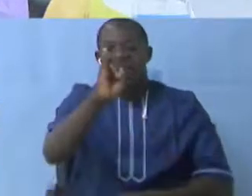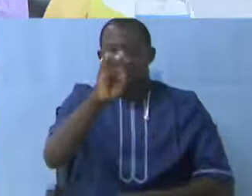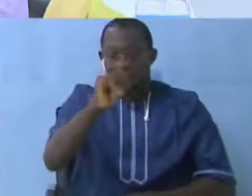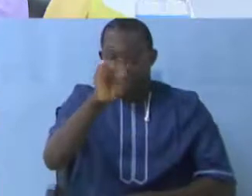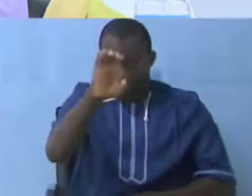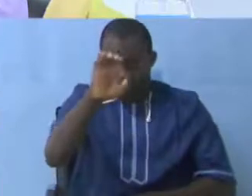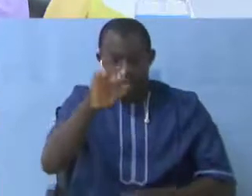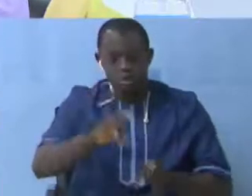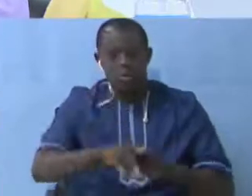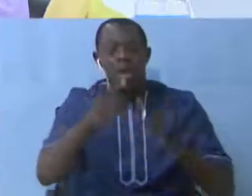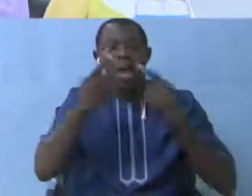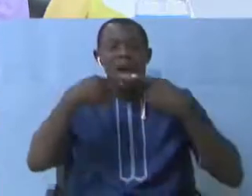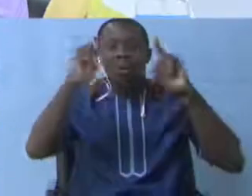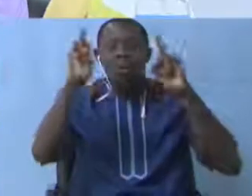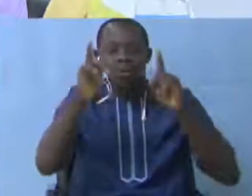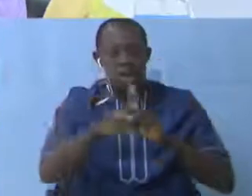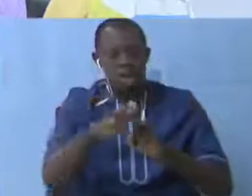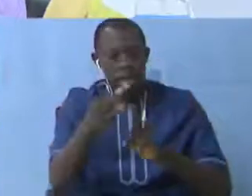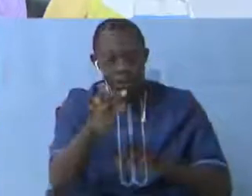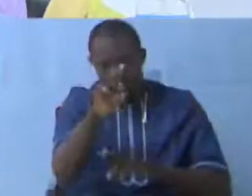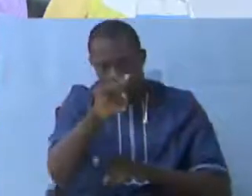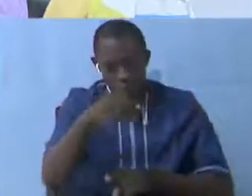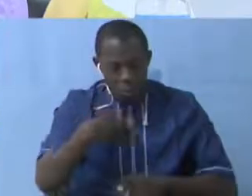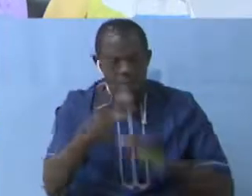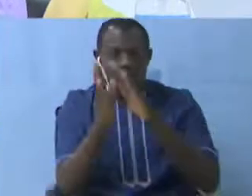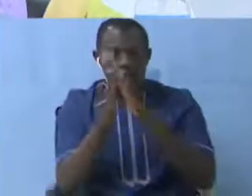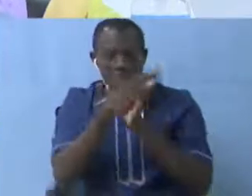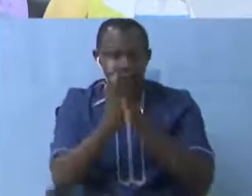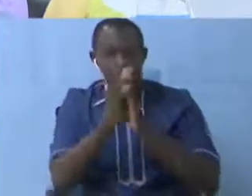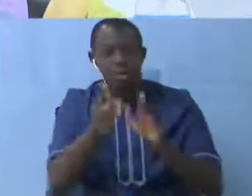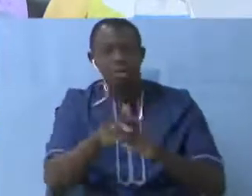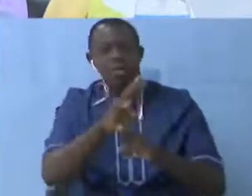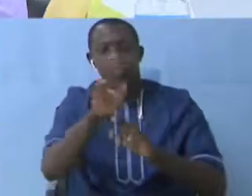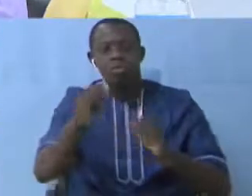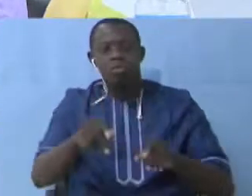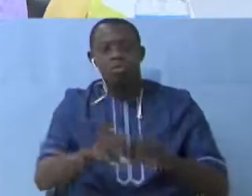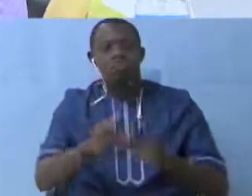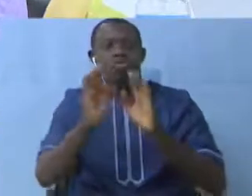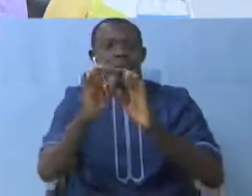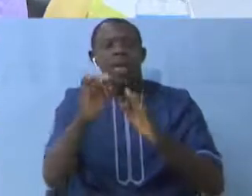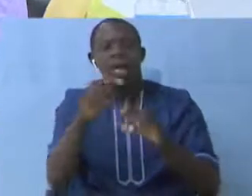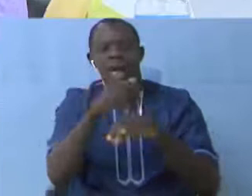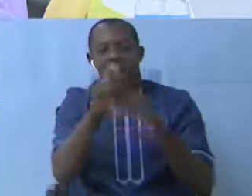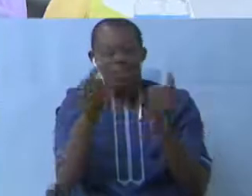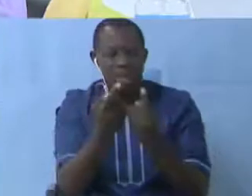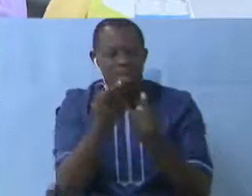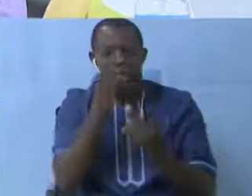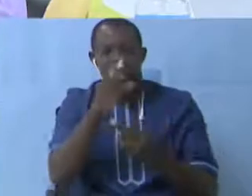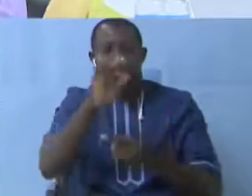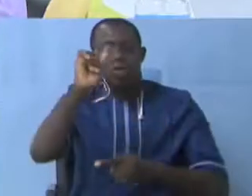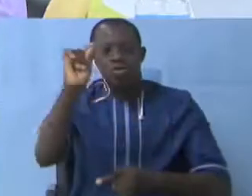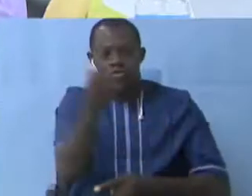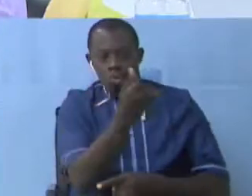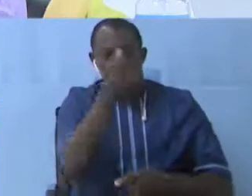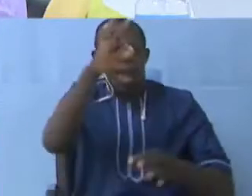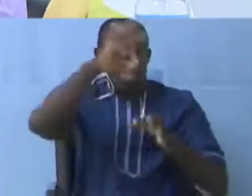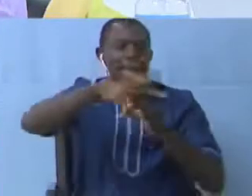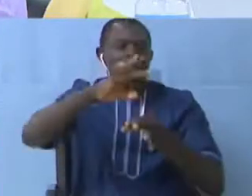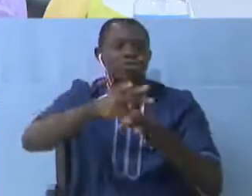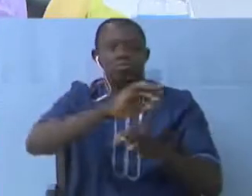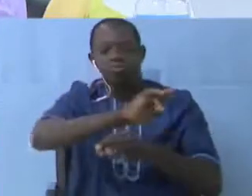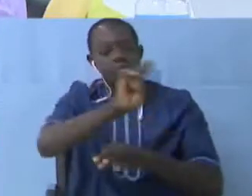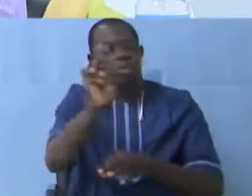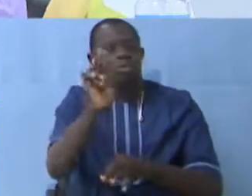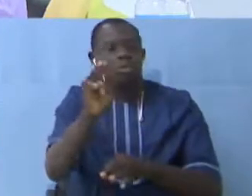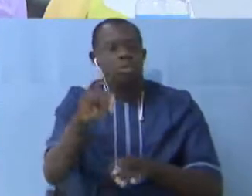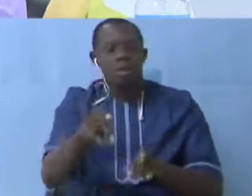and if you want to challenge them, you can go ahead, but you cannot stop everything and call for fresh elections. So we build a narrative around that, and also